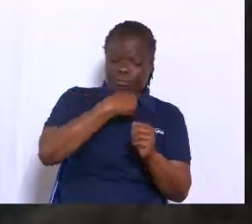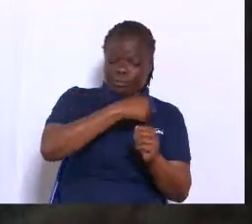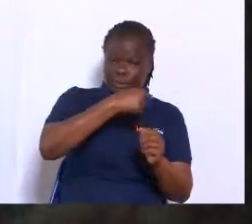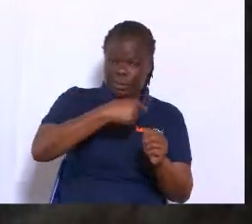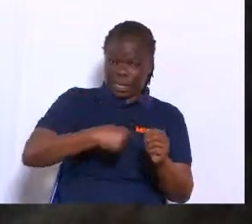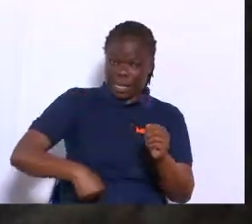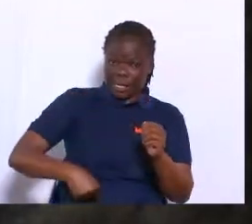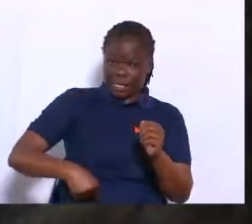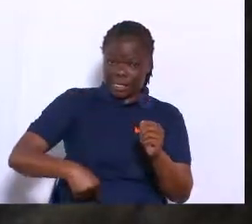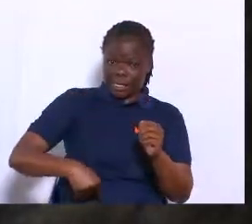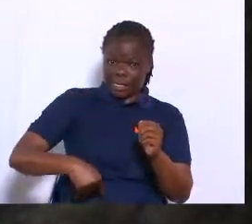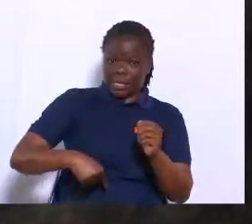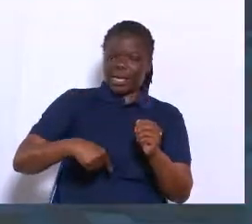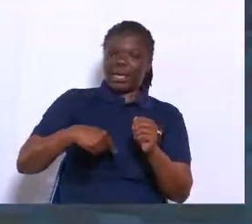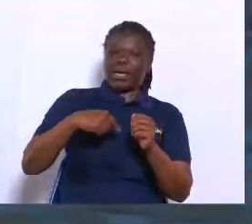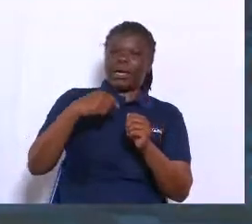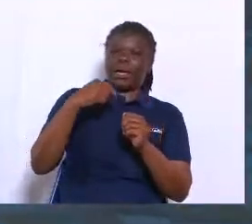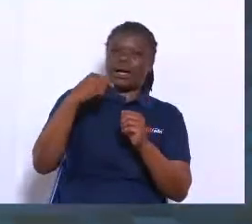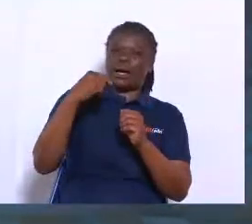is Give Me the Bible.